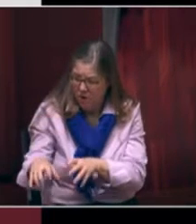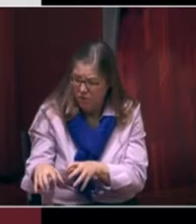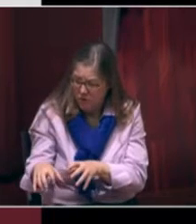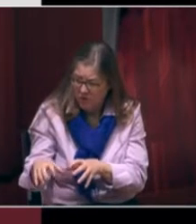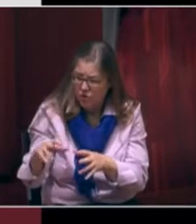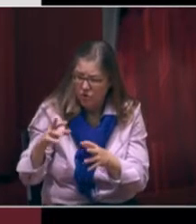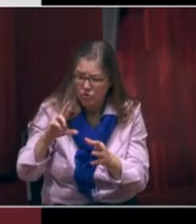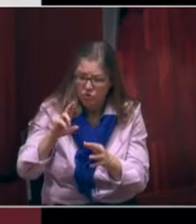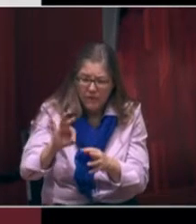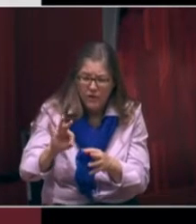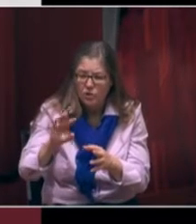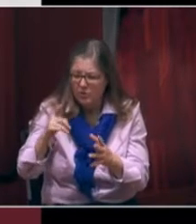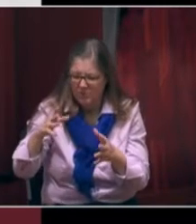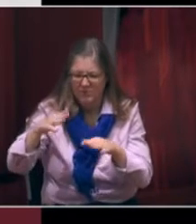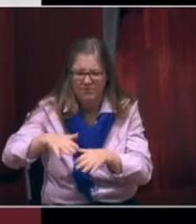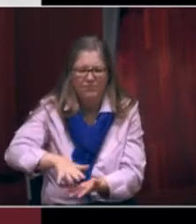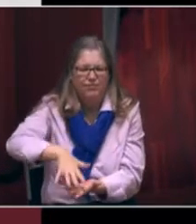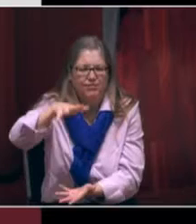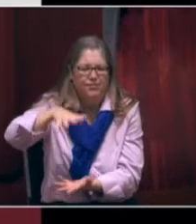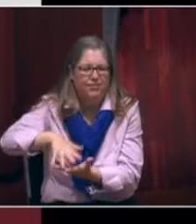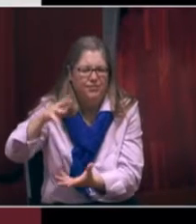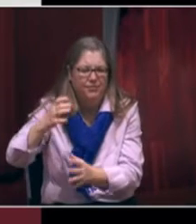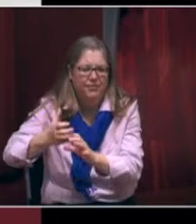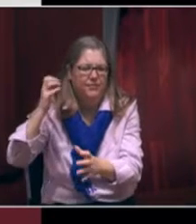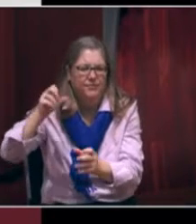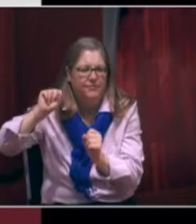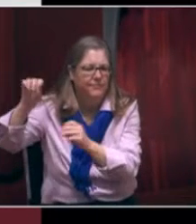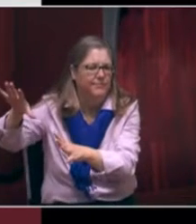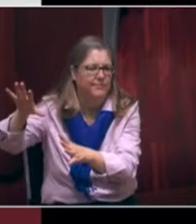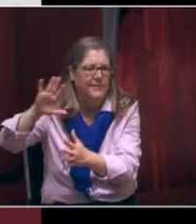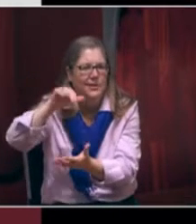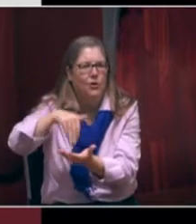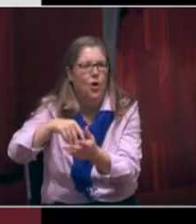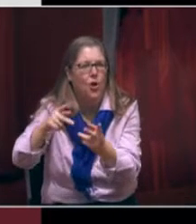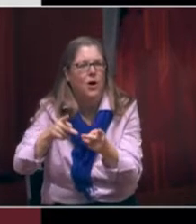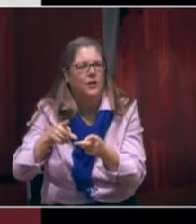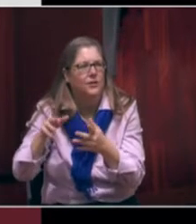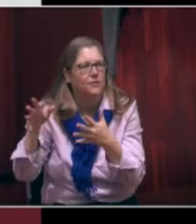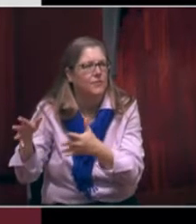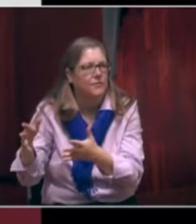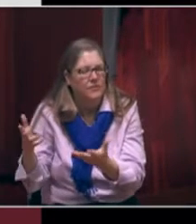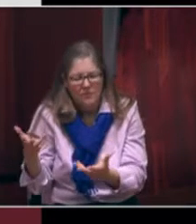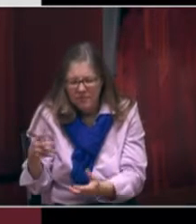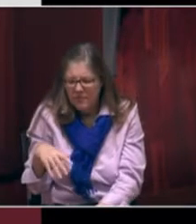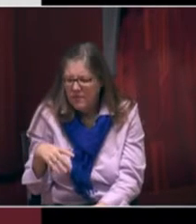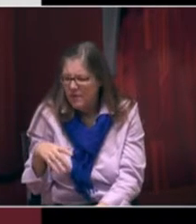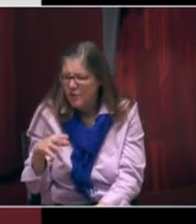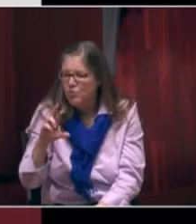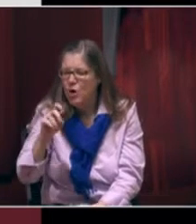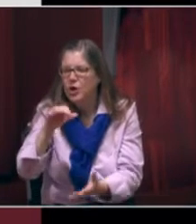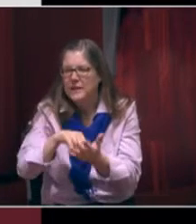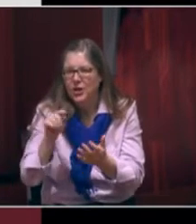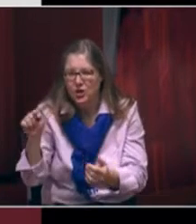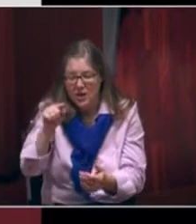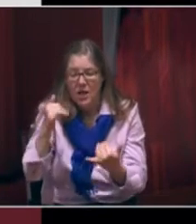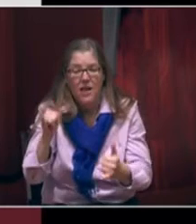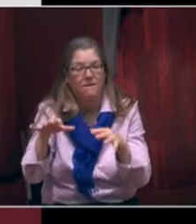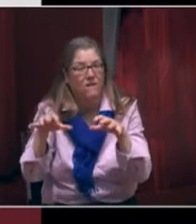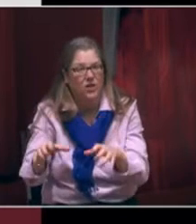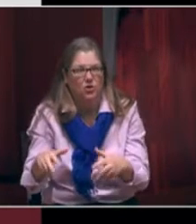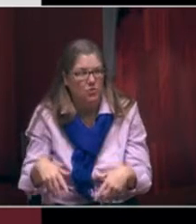reference records in pallets and in central locations or sometimes on in other record centers. Well, now those freezes